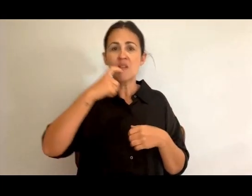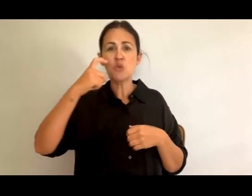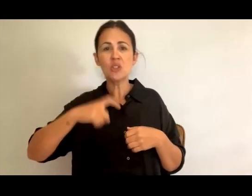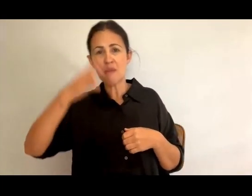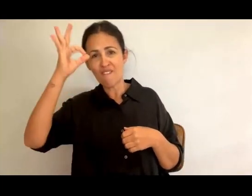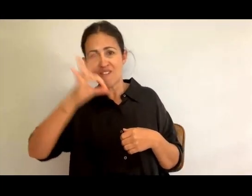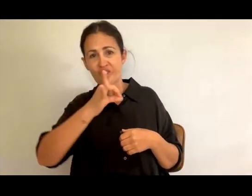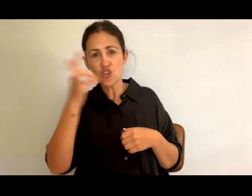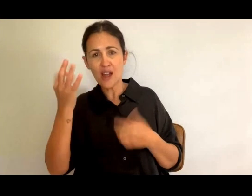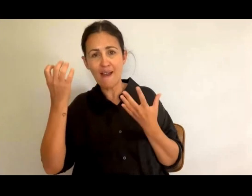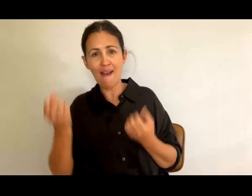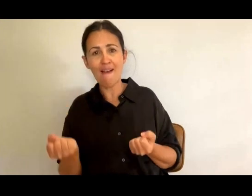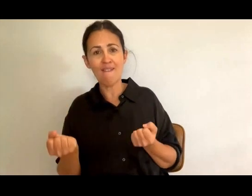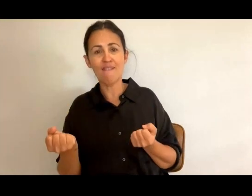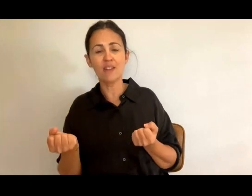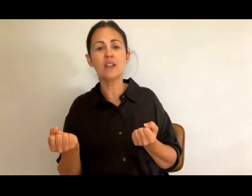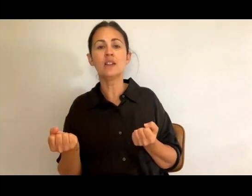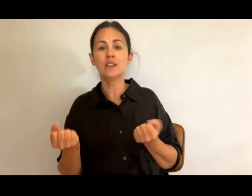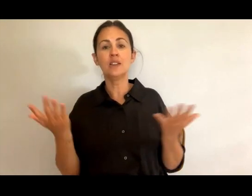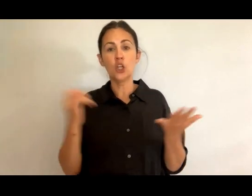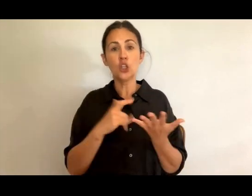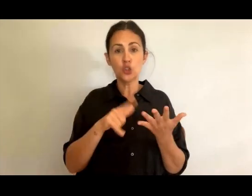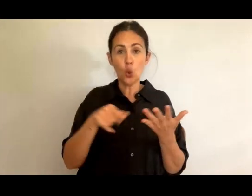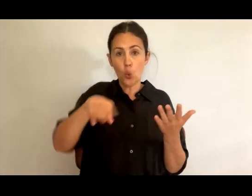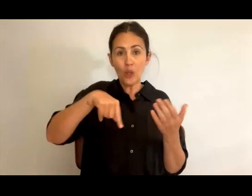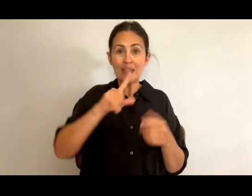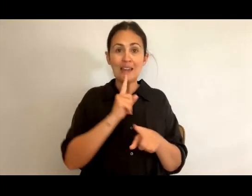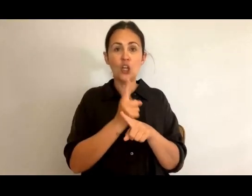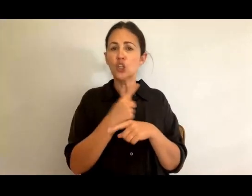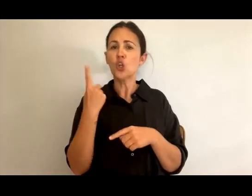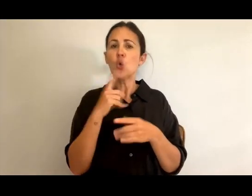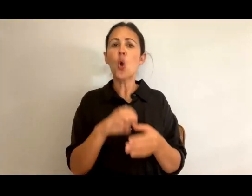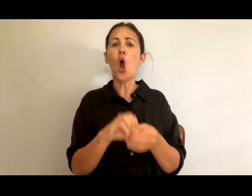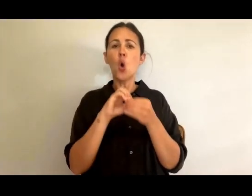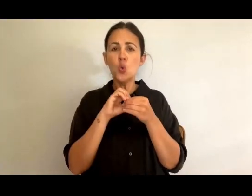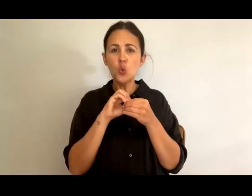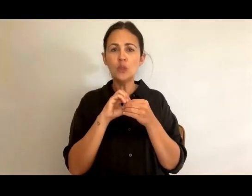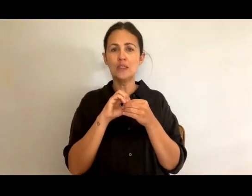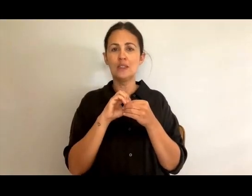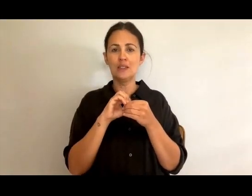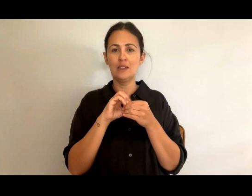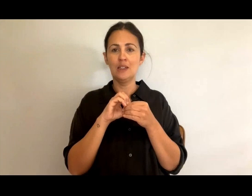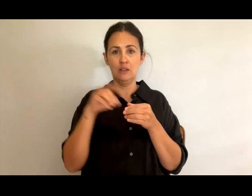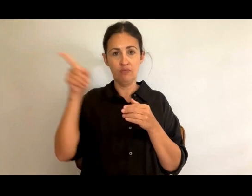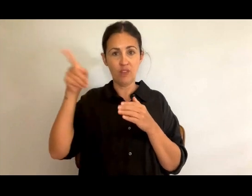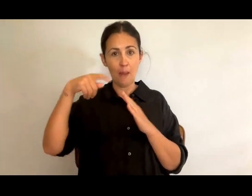at who owns work that has cultural authority, and then how do we become culturally responsive